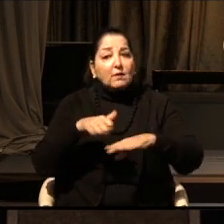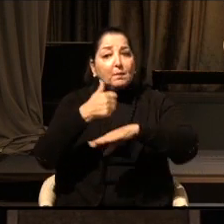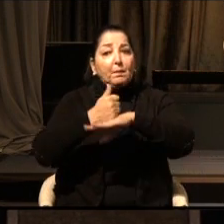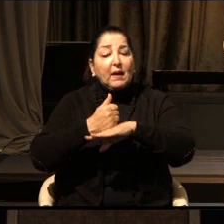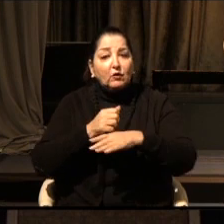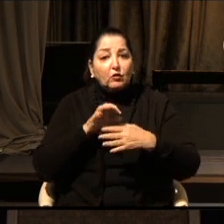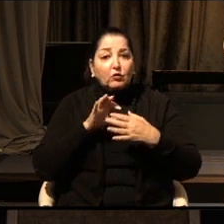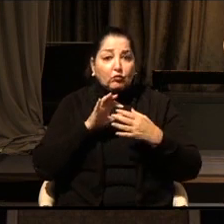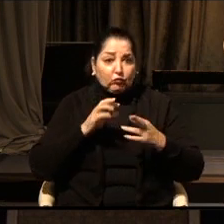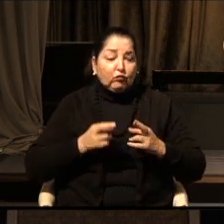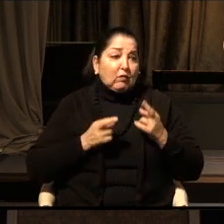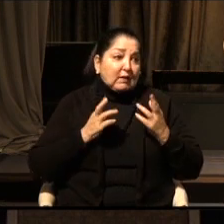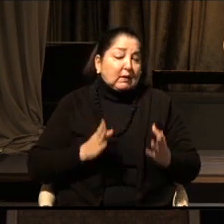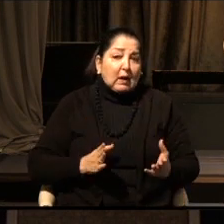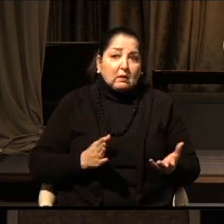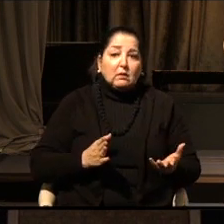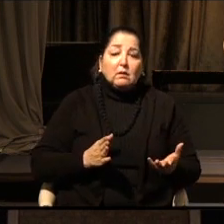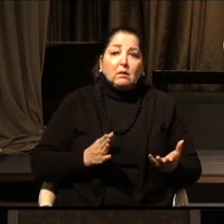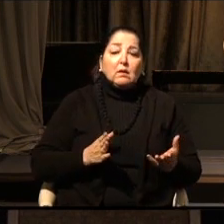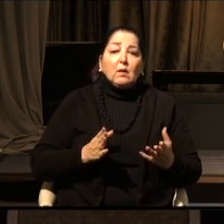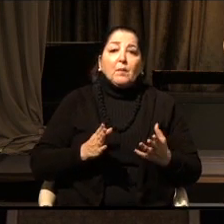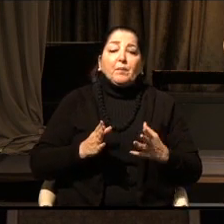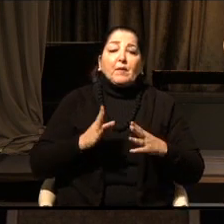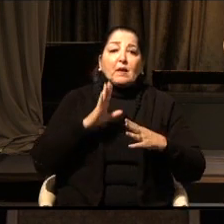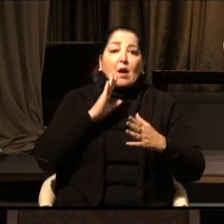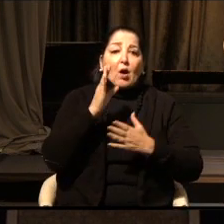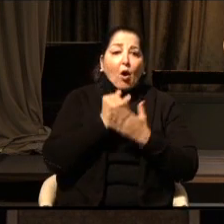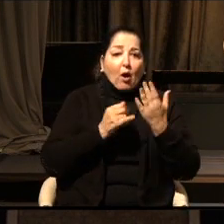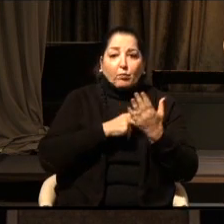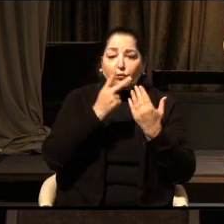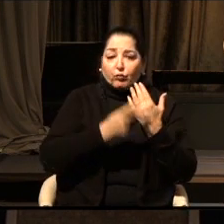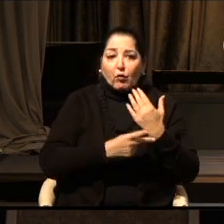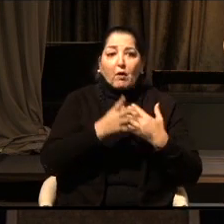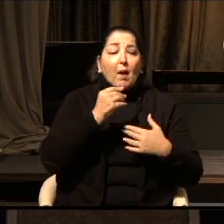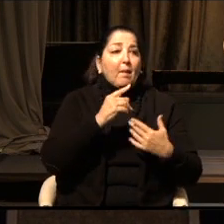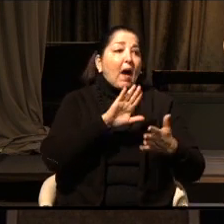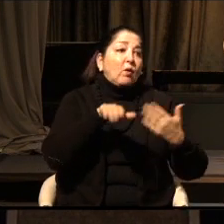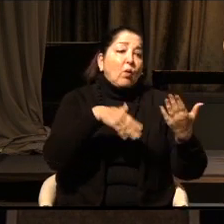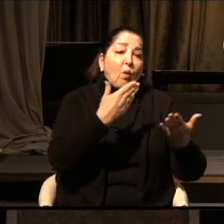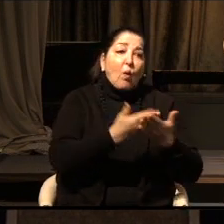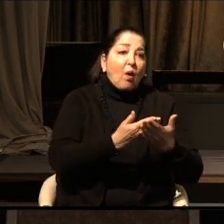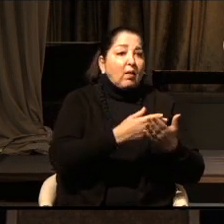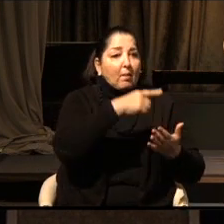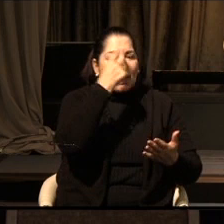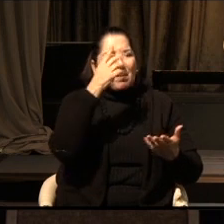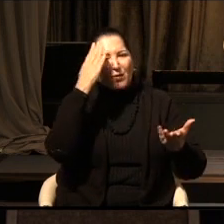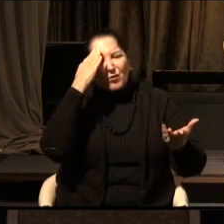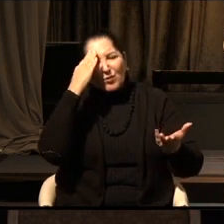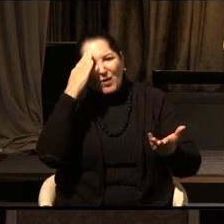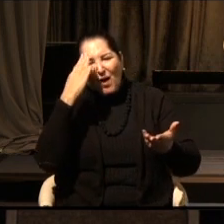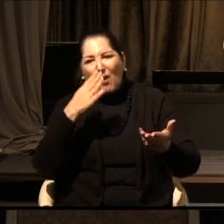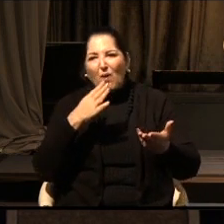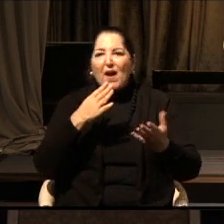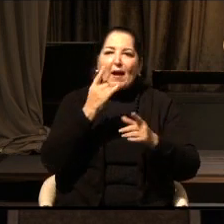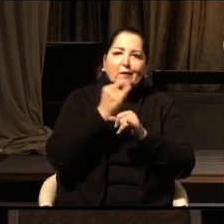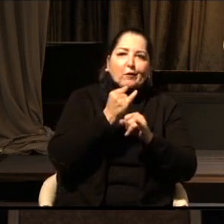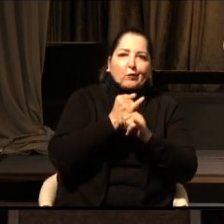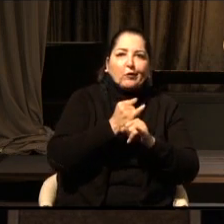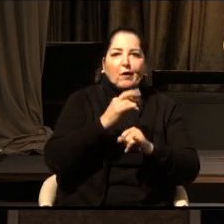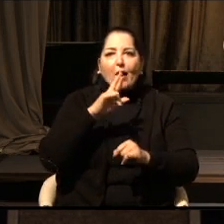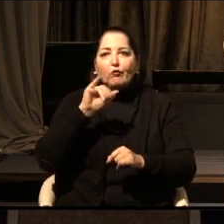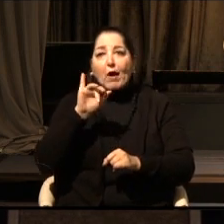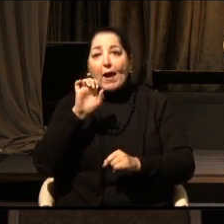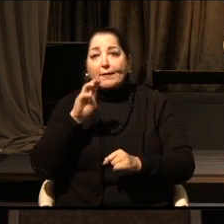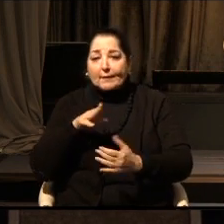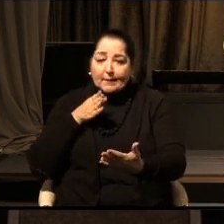all Black because, you know, white supremacy and institutionalized racism, and that we'd hoped he would join us, but